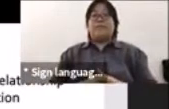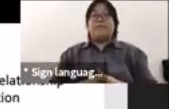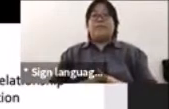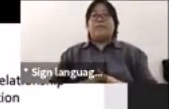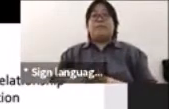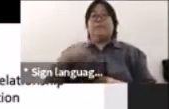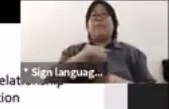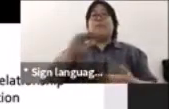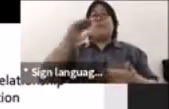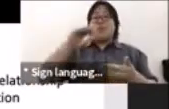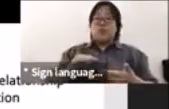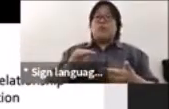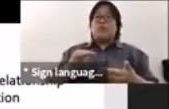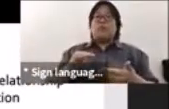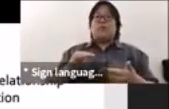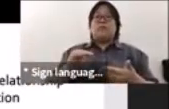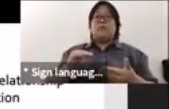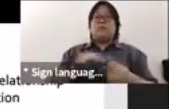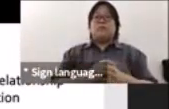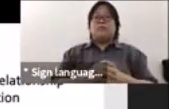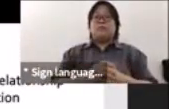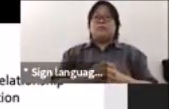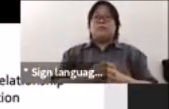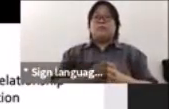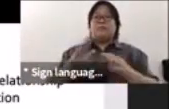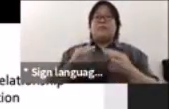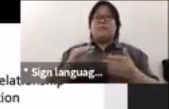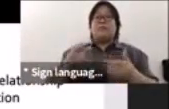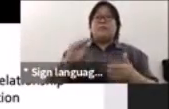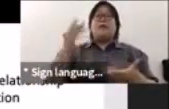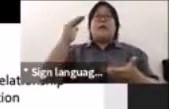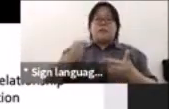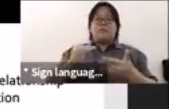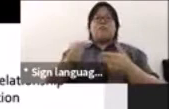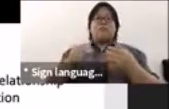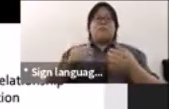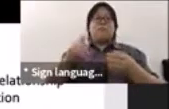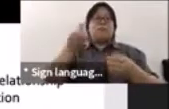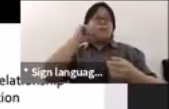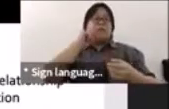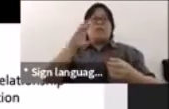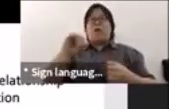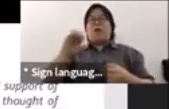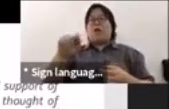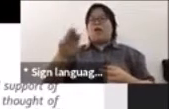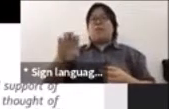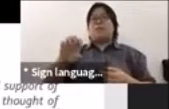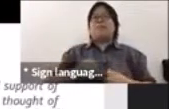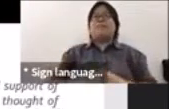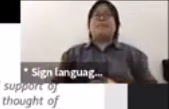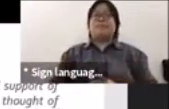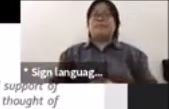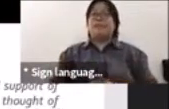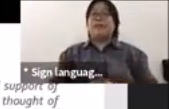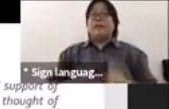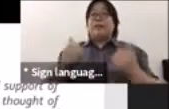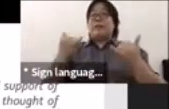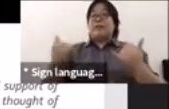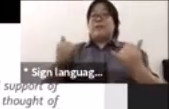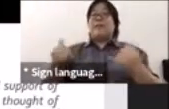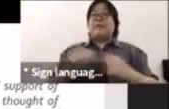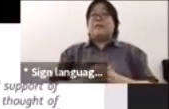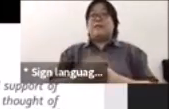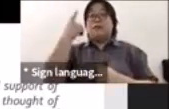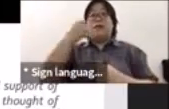lower, higher sexual health outcome. And these values all are significant here. Now to supplement